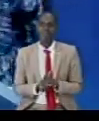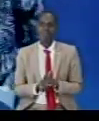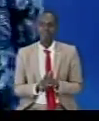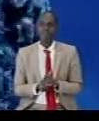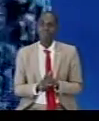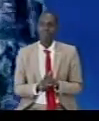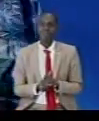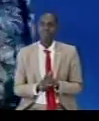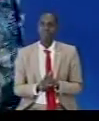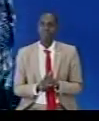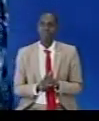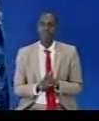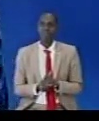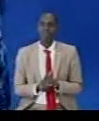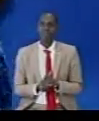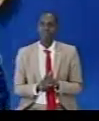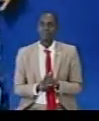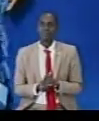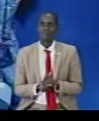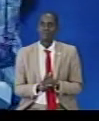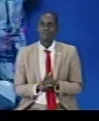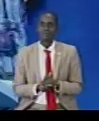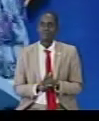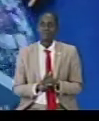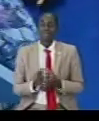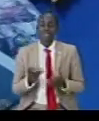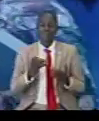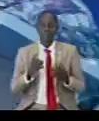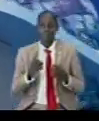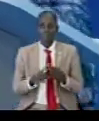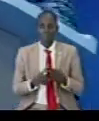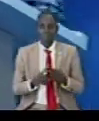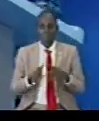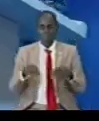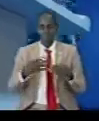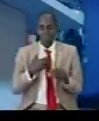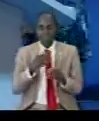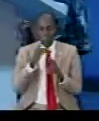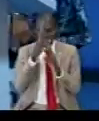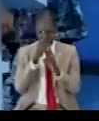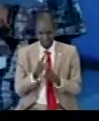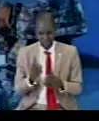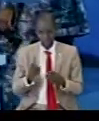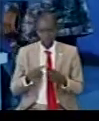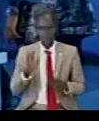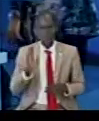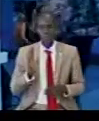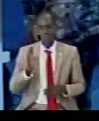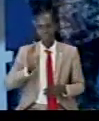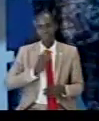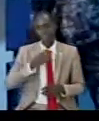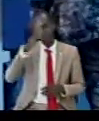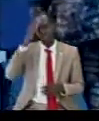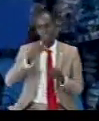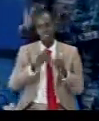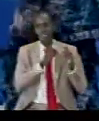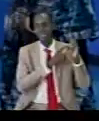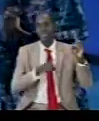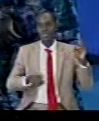Let me pay my respects to our Father and the Lord. A general of generals,